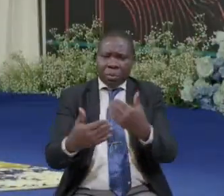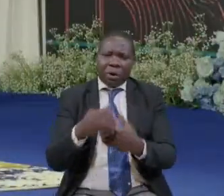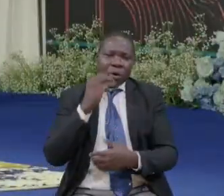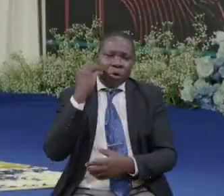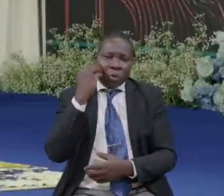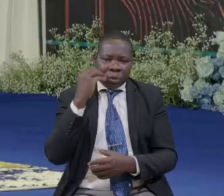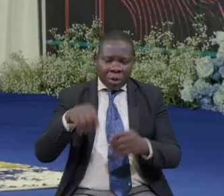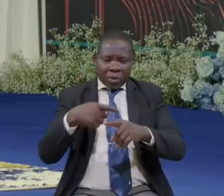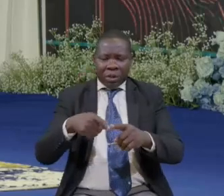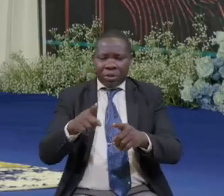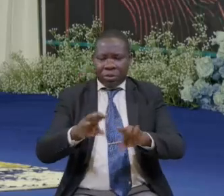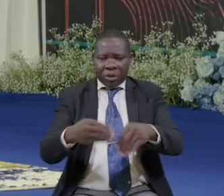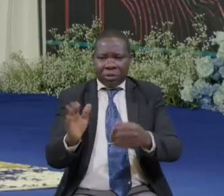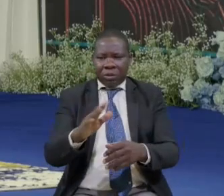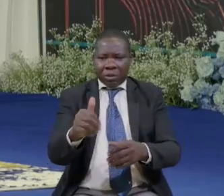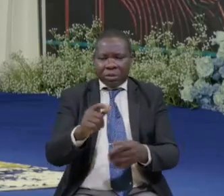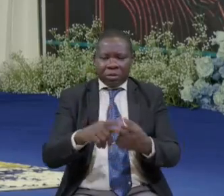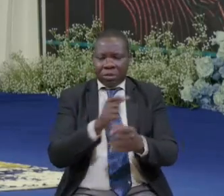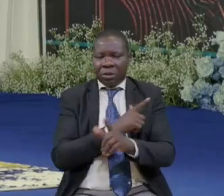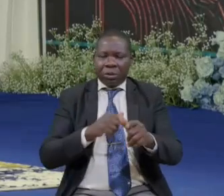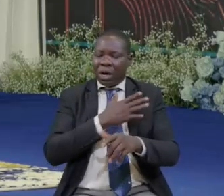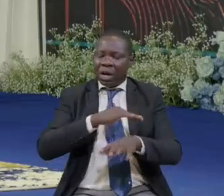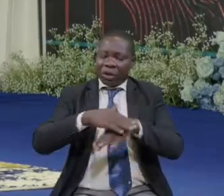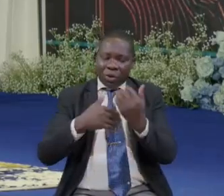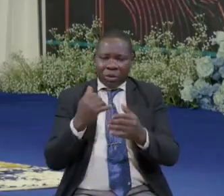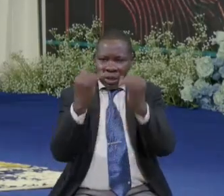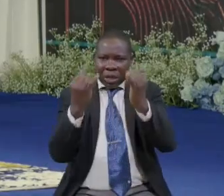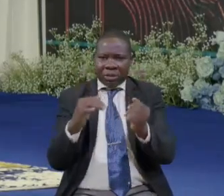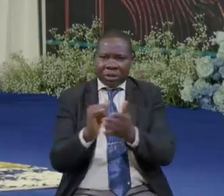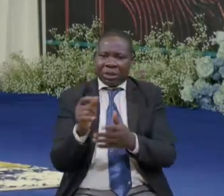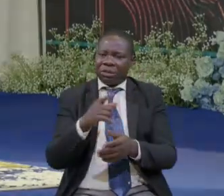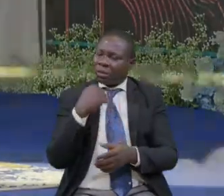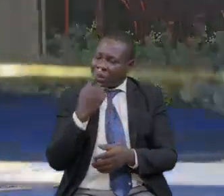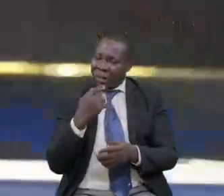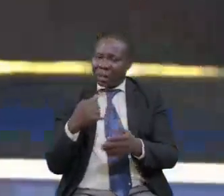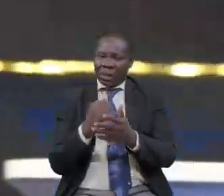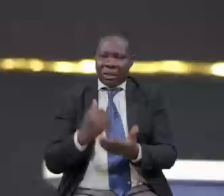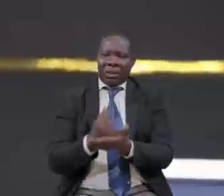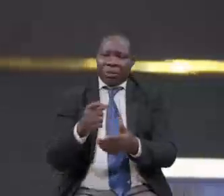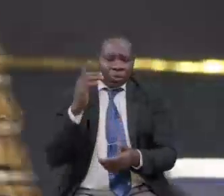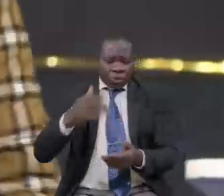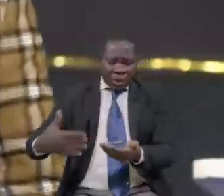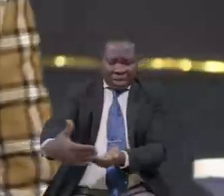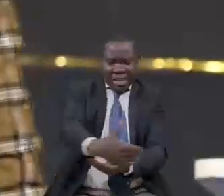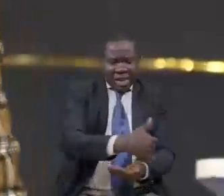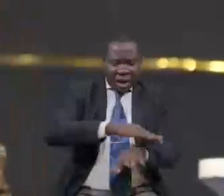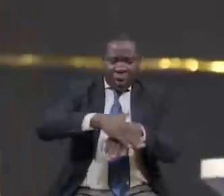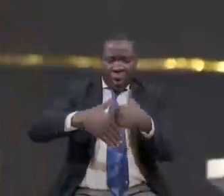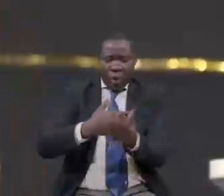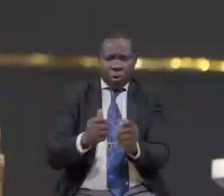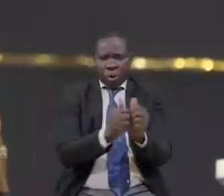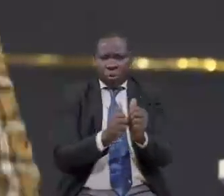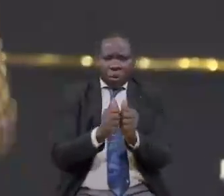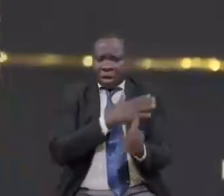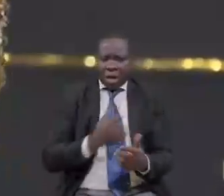all the idols that he says he'll cleanse you from, you will gather everything together and burn